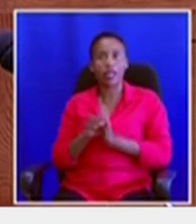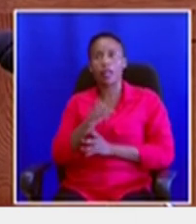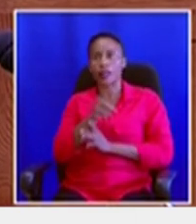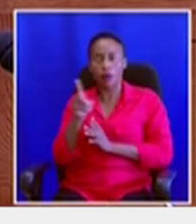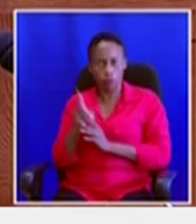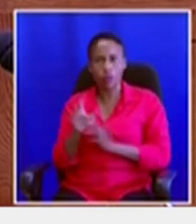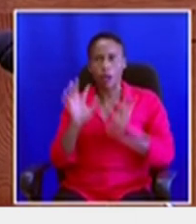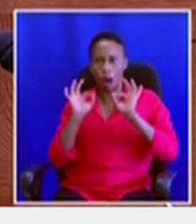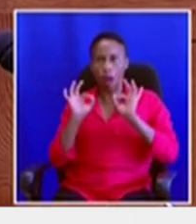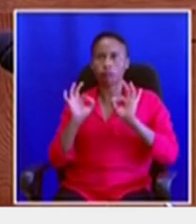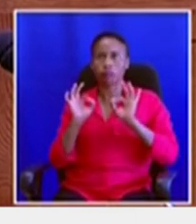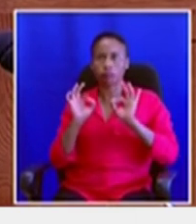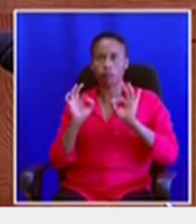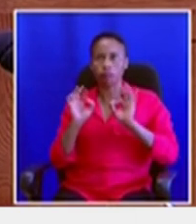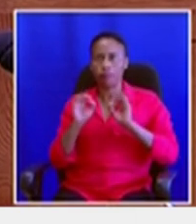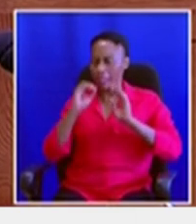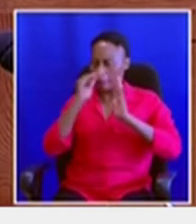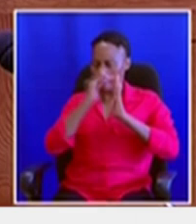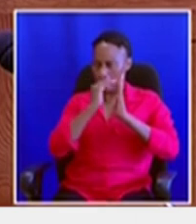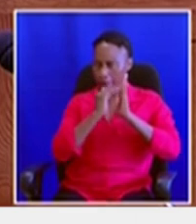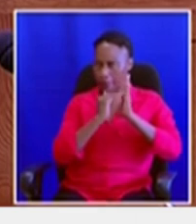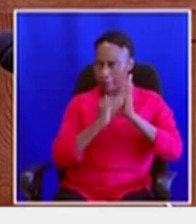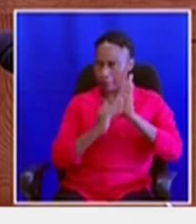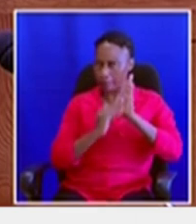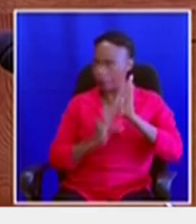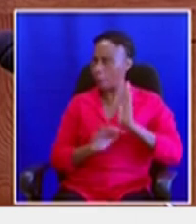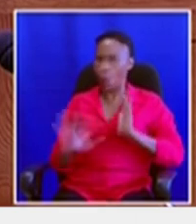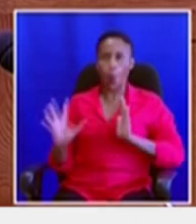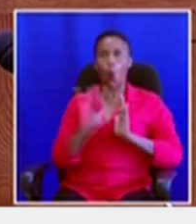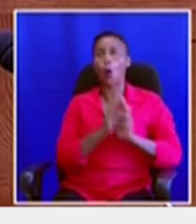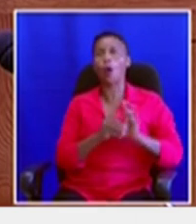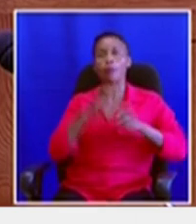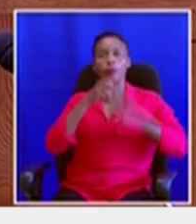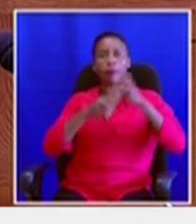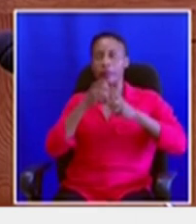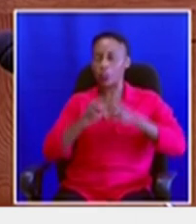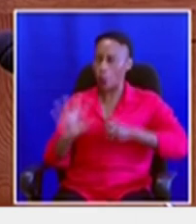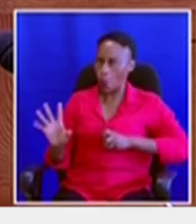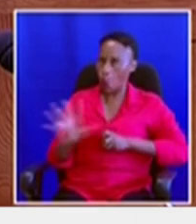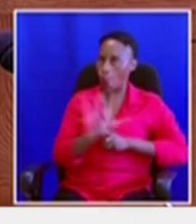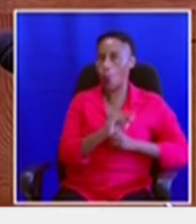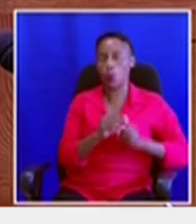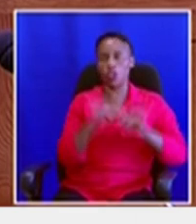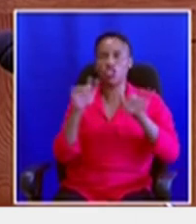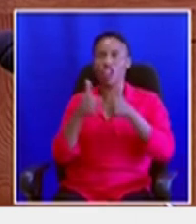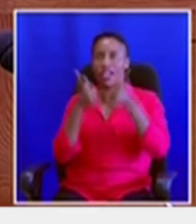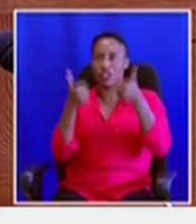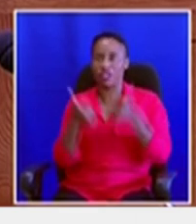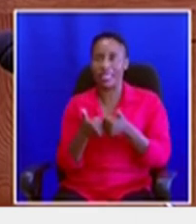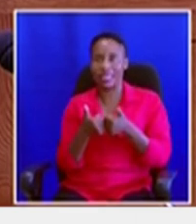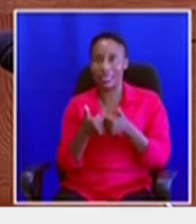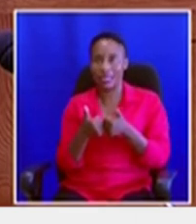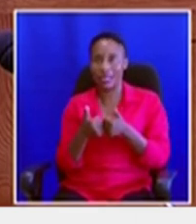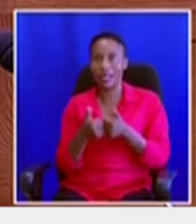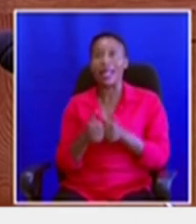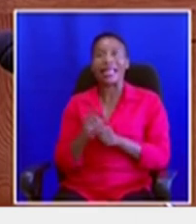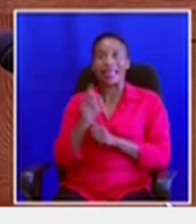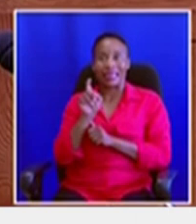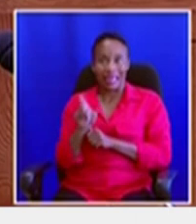forthright. They outlined all the problems and all the challenges. And this then